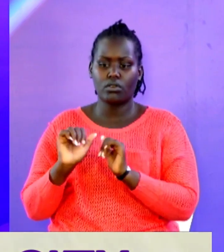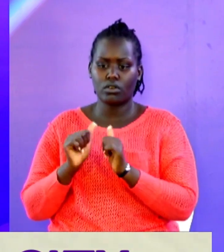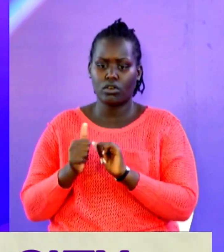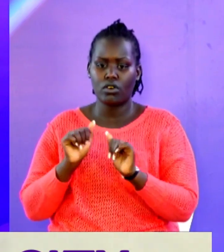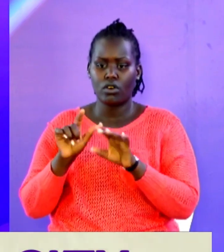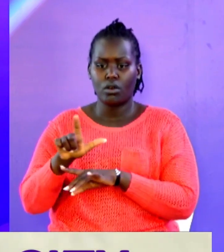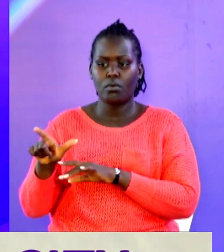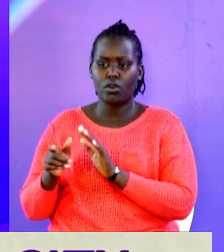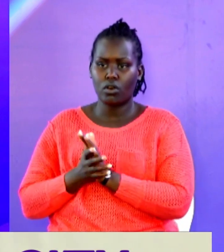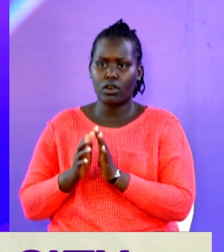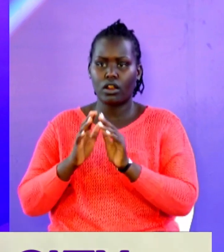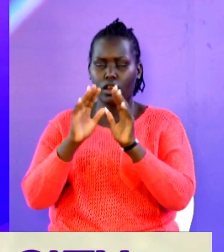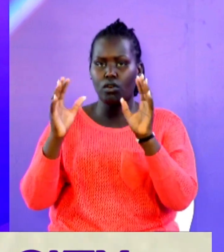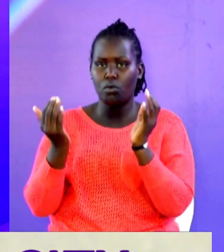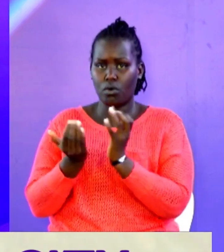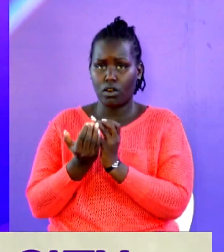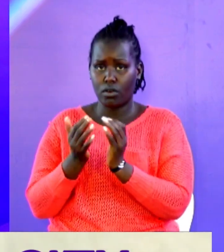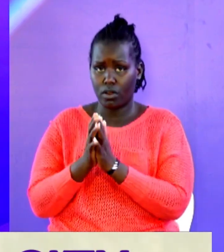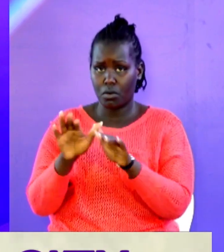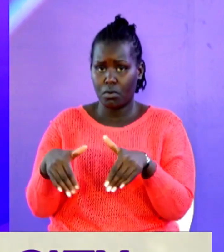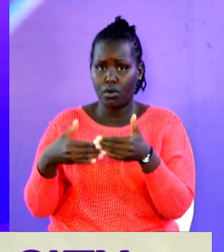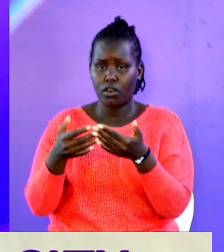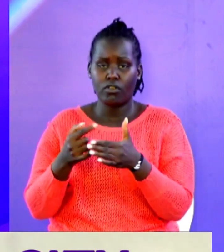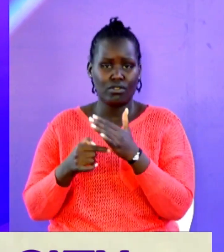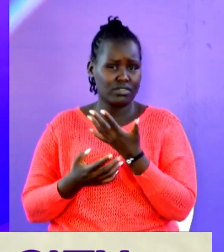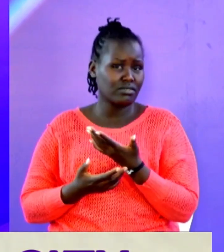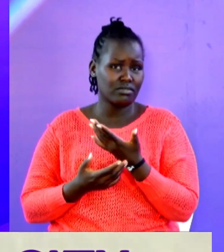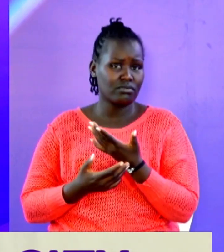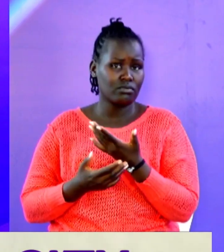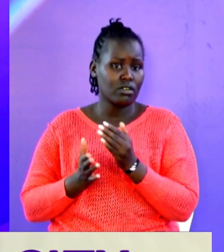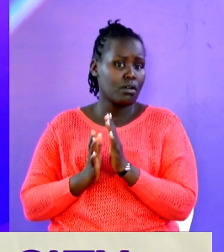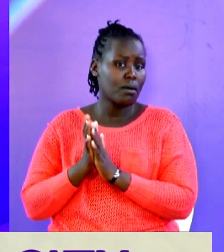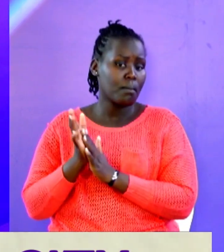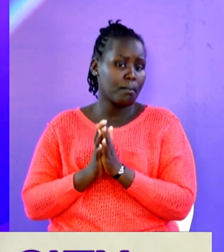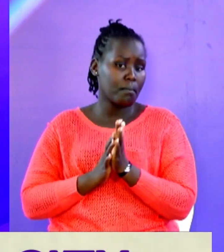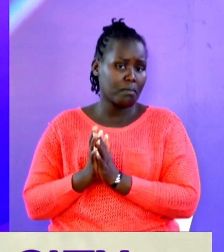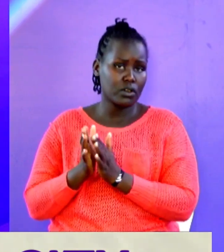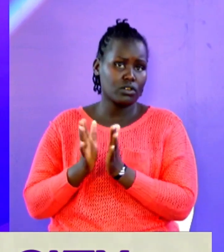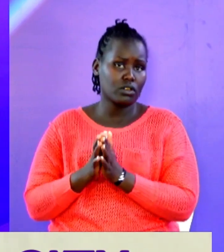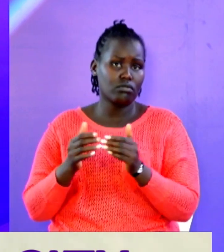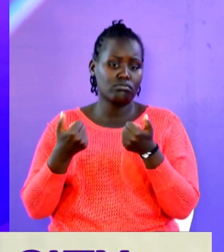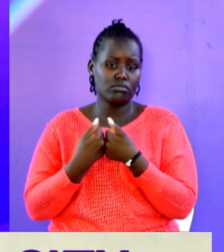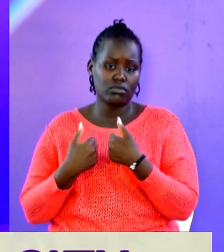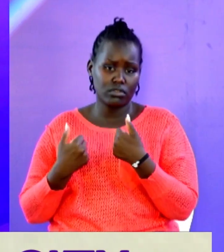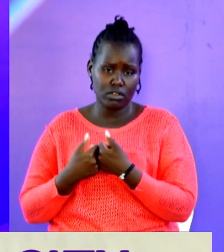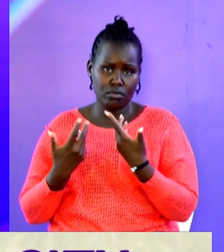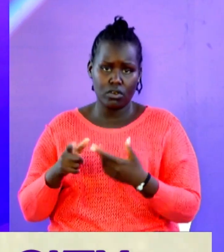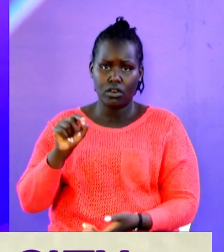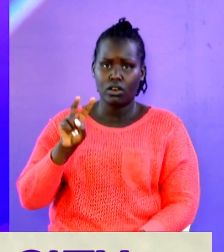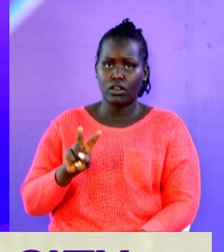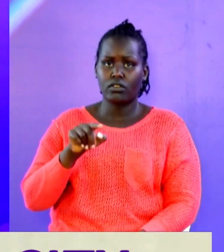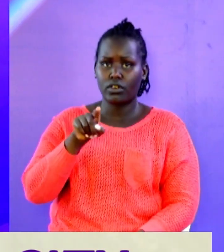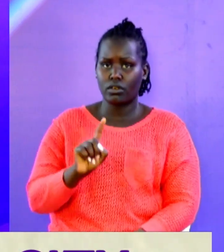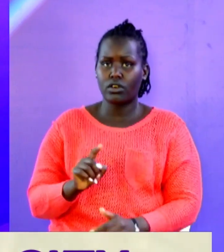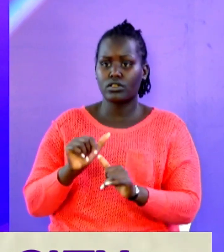legends to global headlines, we bring you the energy, passion, and the game straight to your screen. Let's